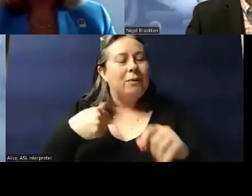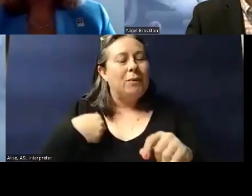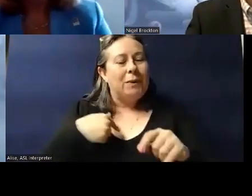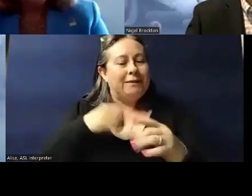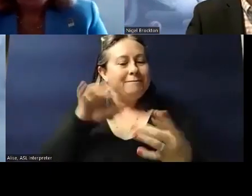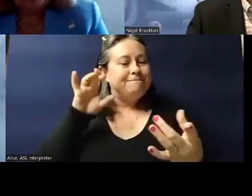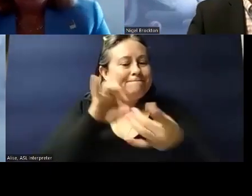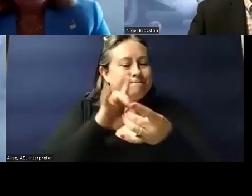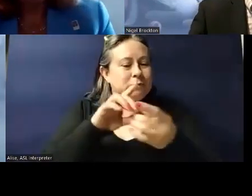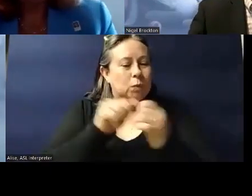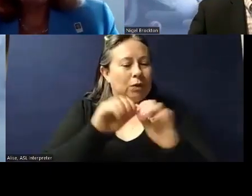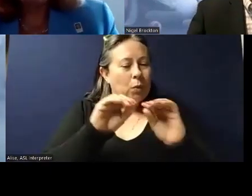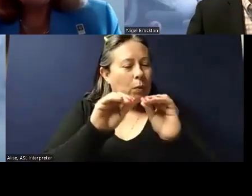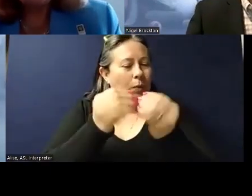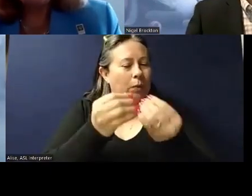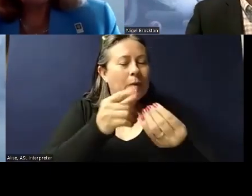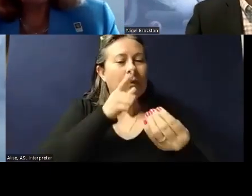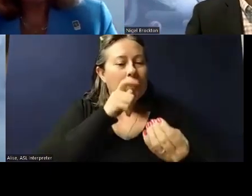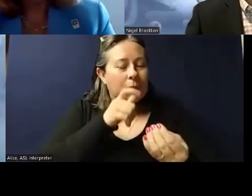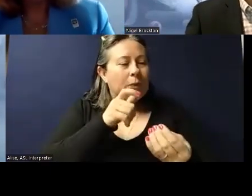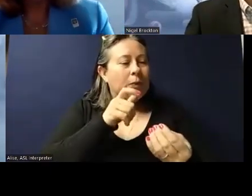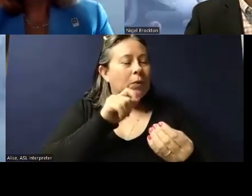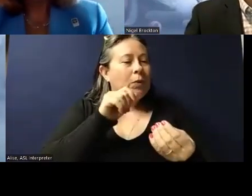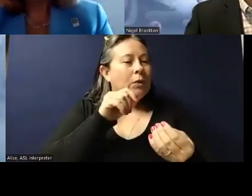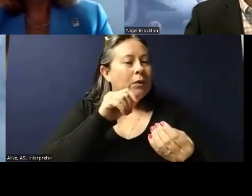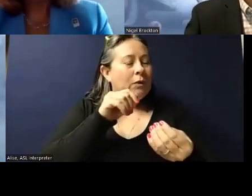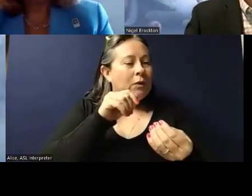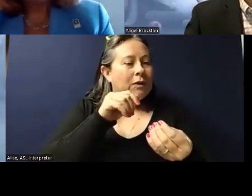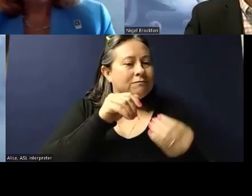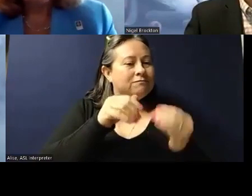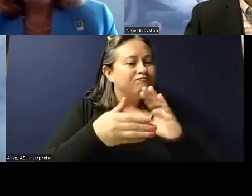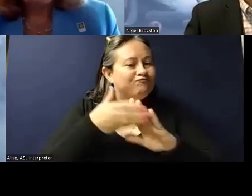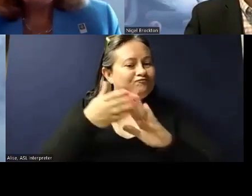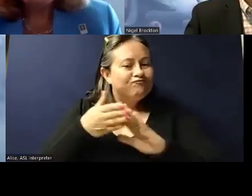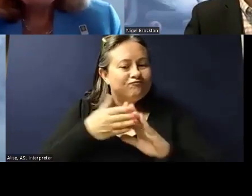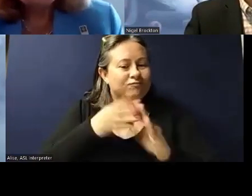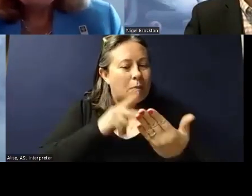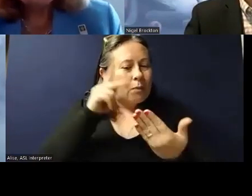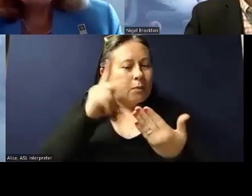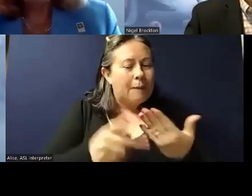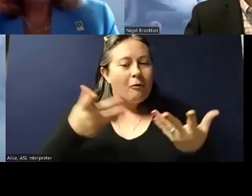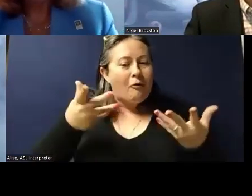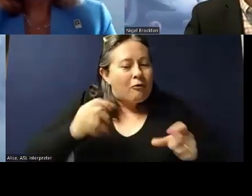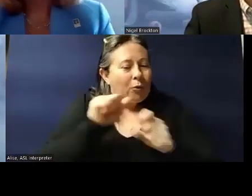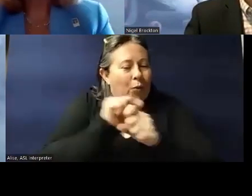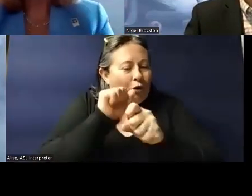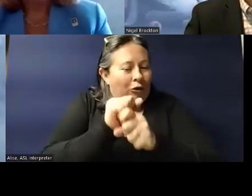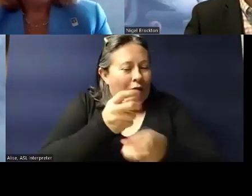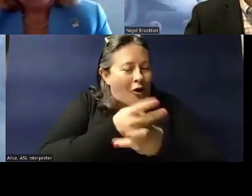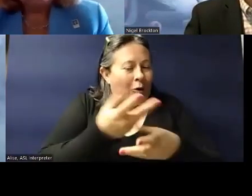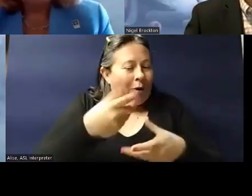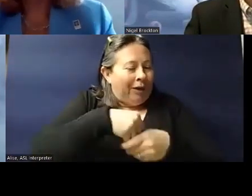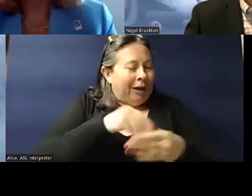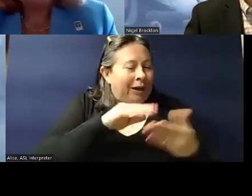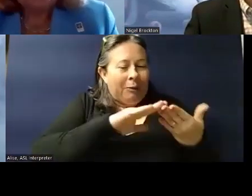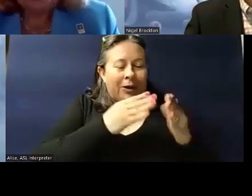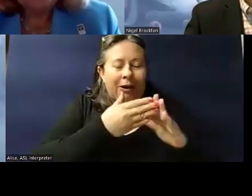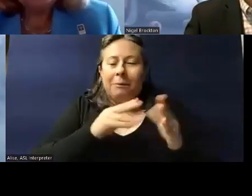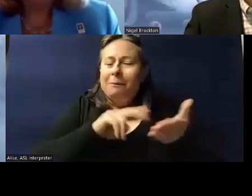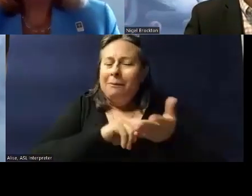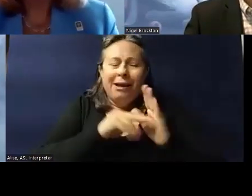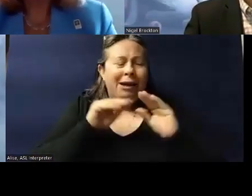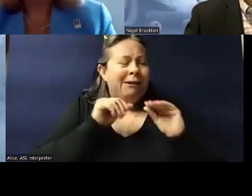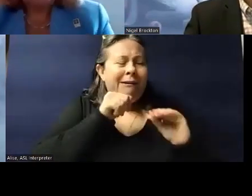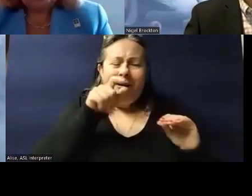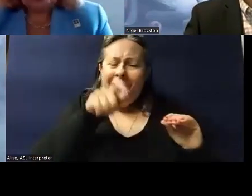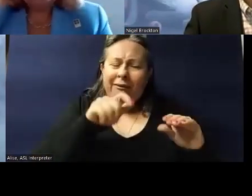with organizations and cooperators and partners across the country that are already working so hard in your communities. And so there's no need to recreate